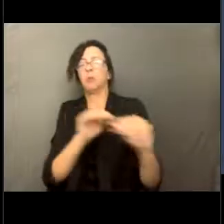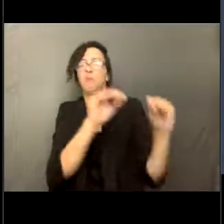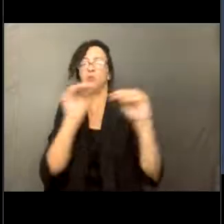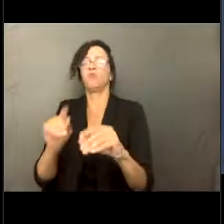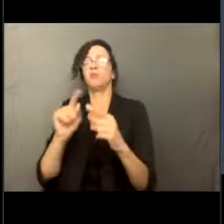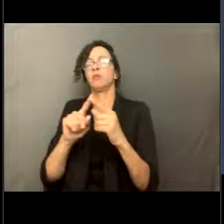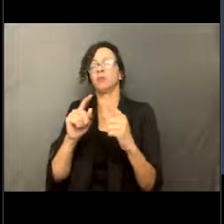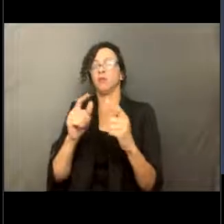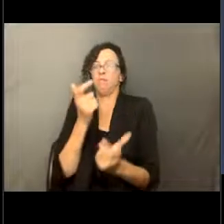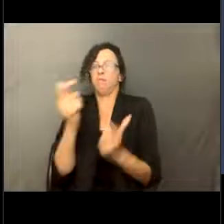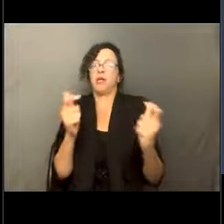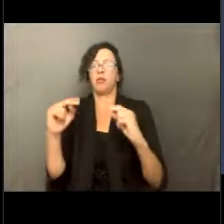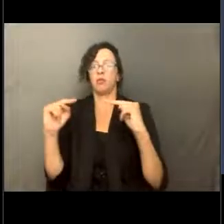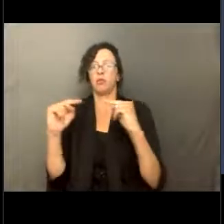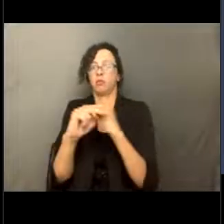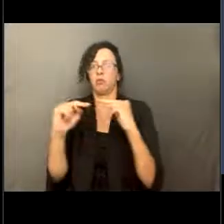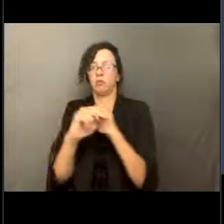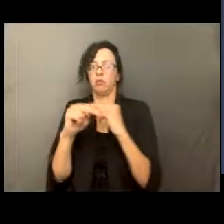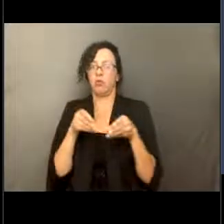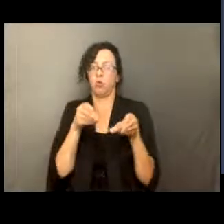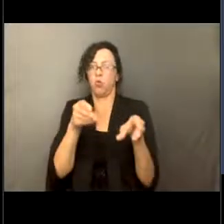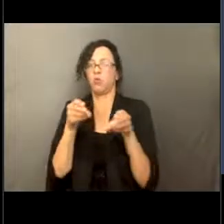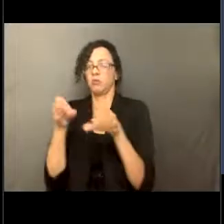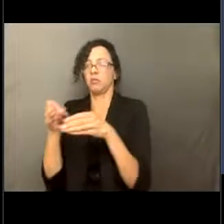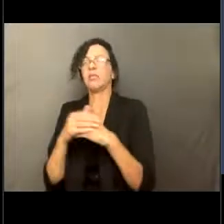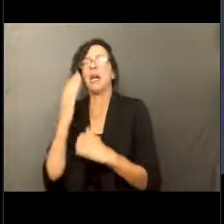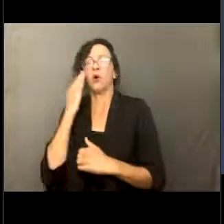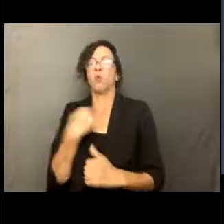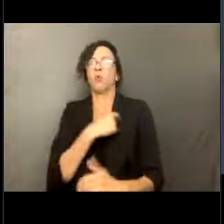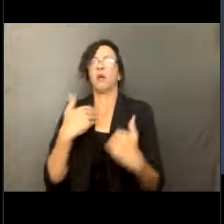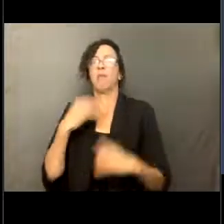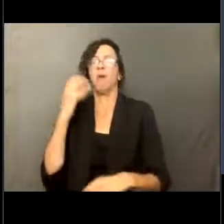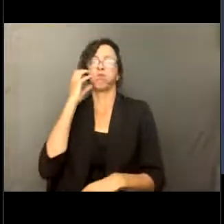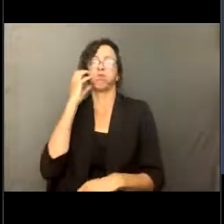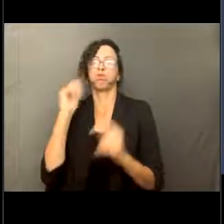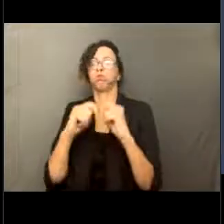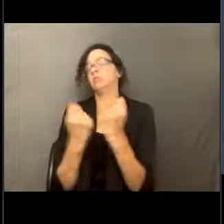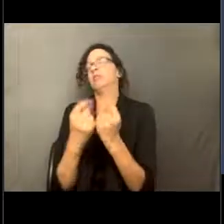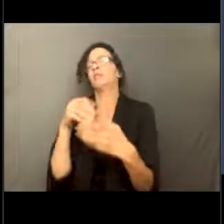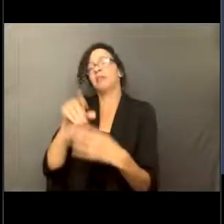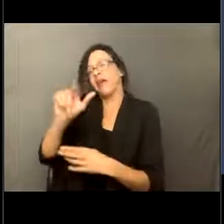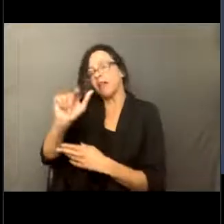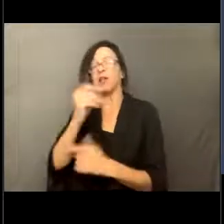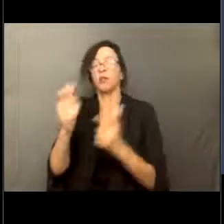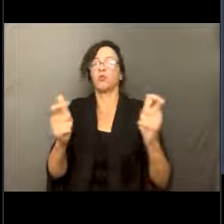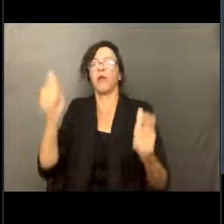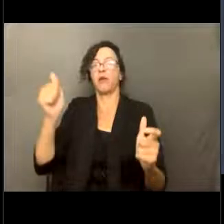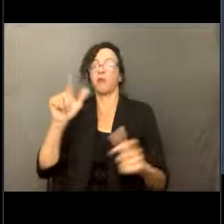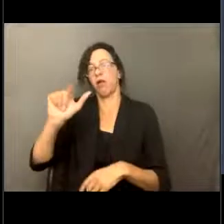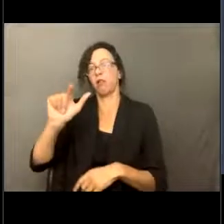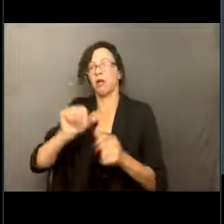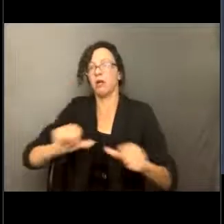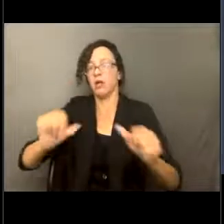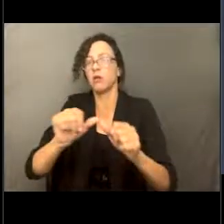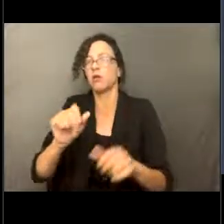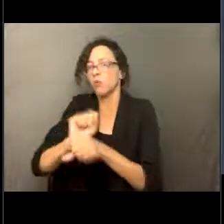robust team in the greater Los Angeles area that is working with many of the NGOs, the social